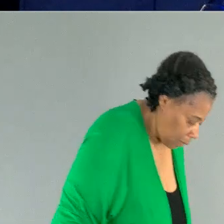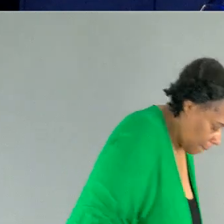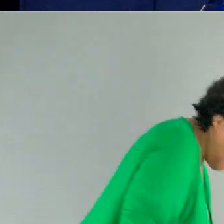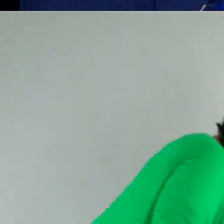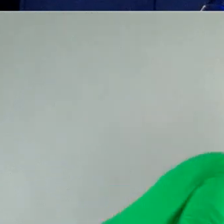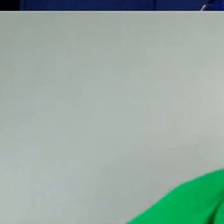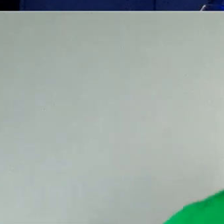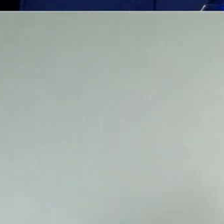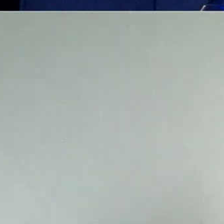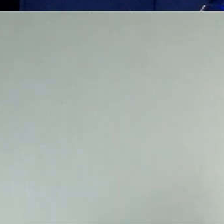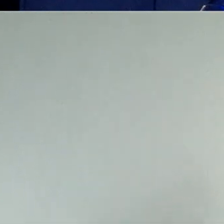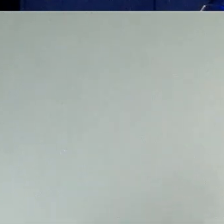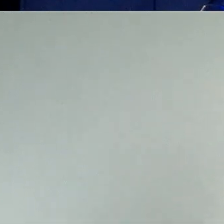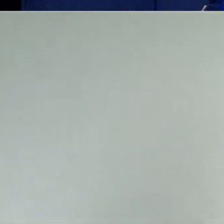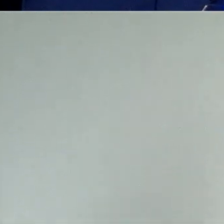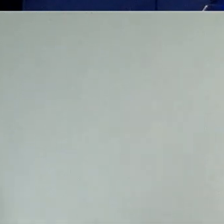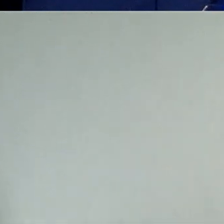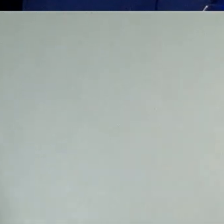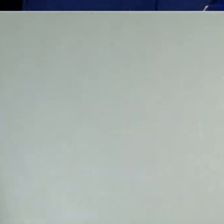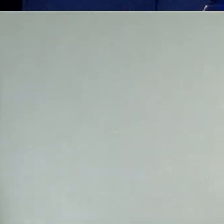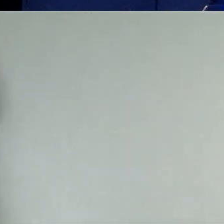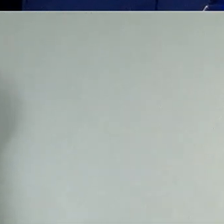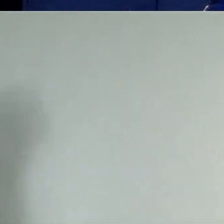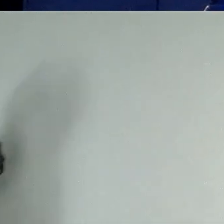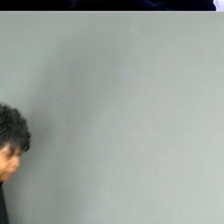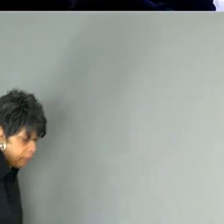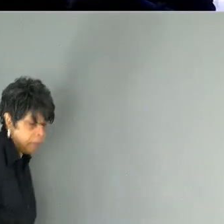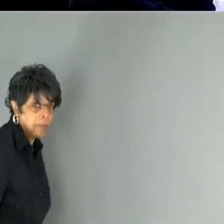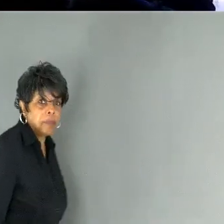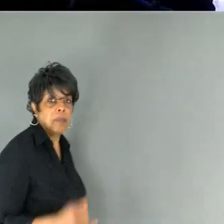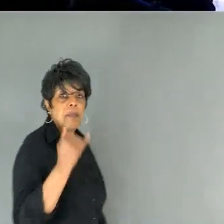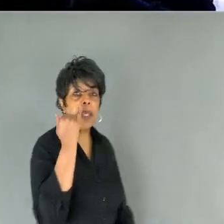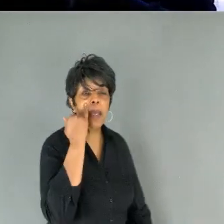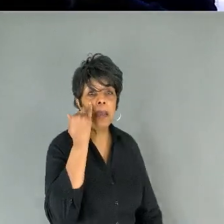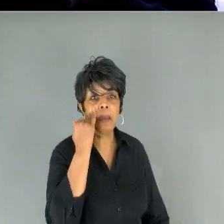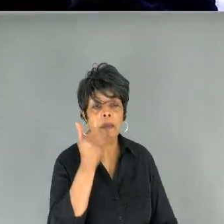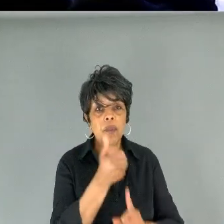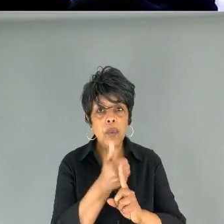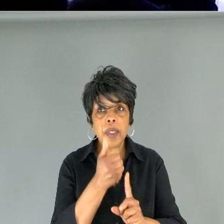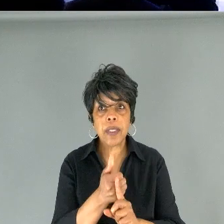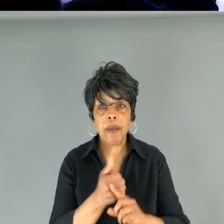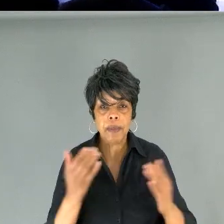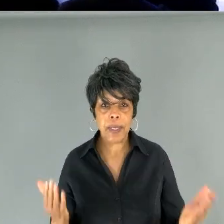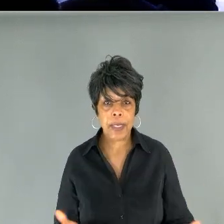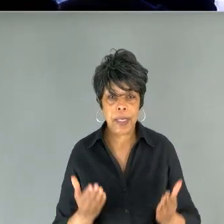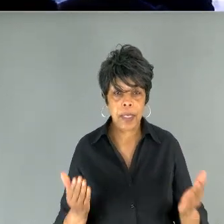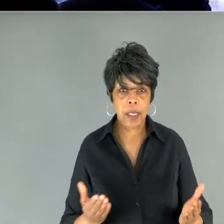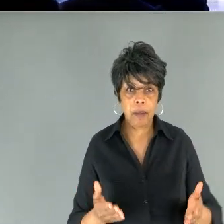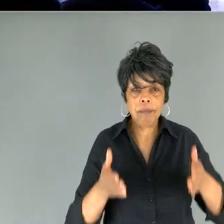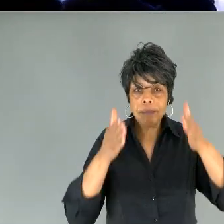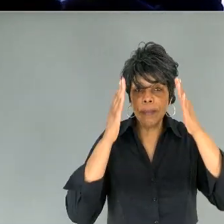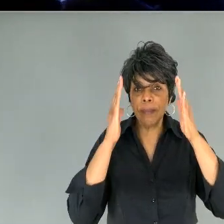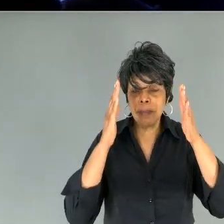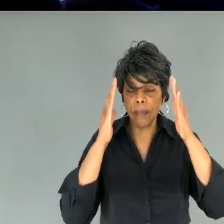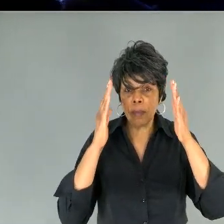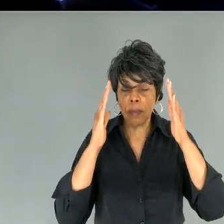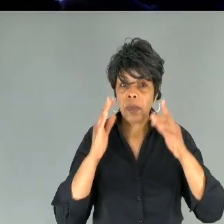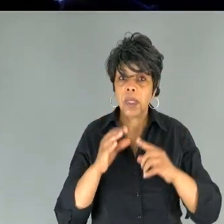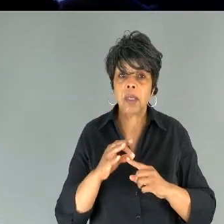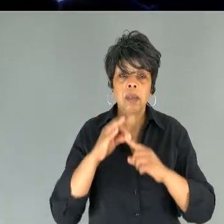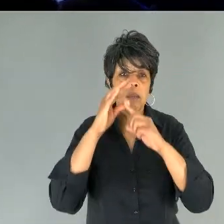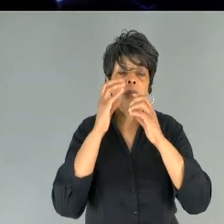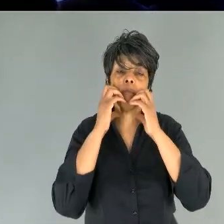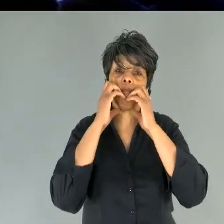And if you're here in this room, hear me. This is a prophetic moment. It's a supernatural moment. If you're here in this